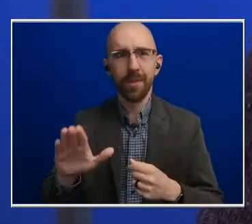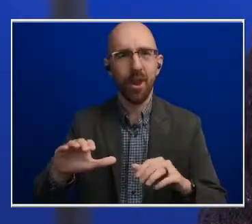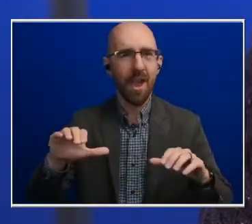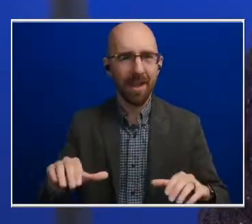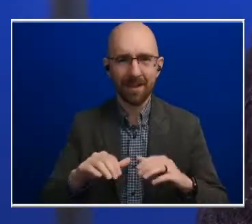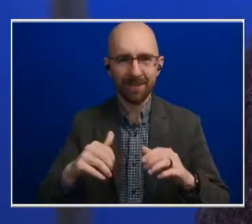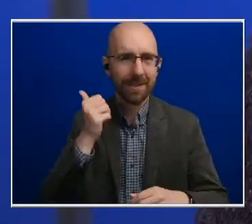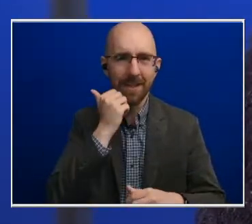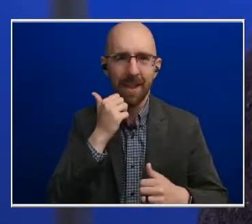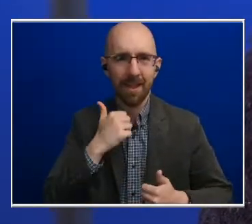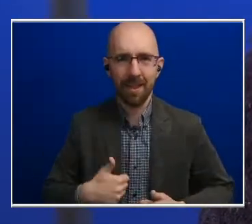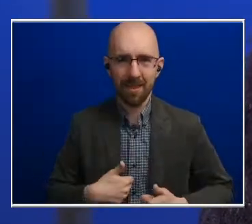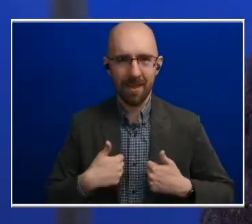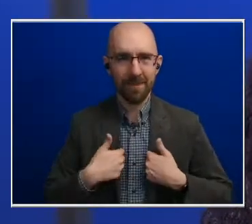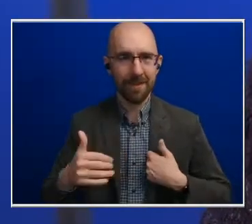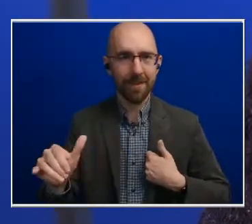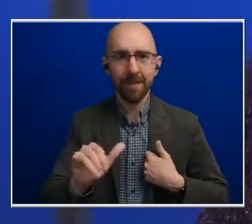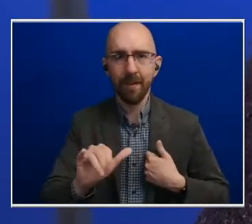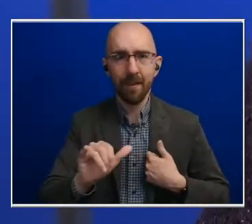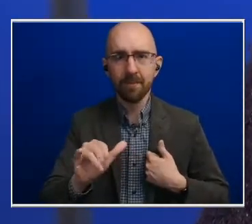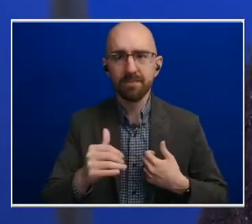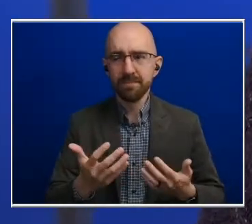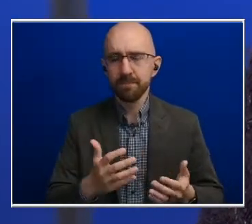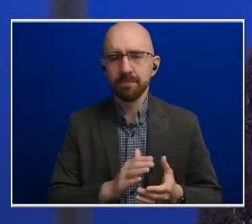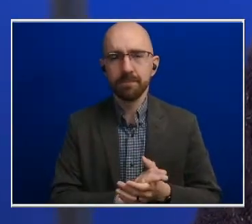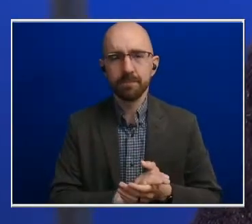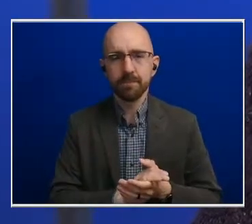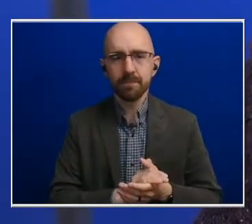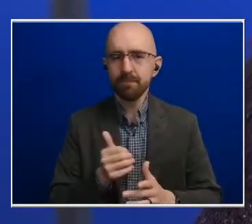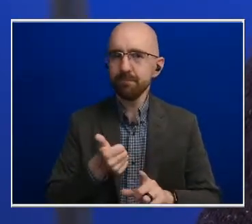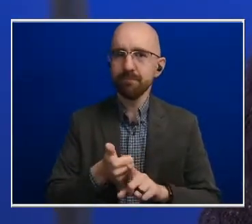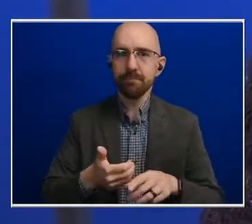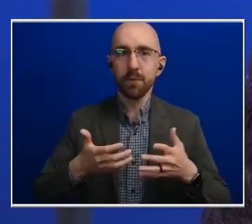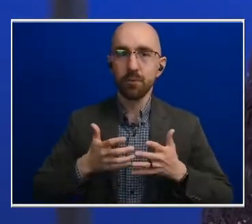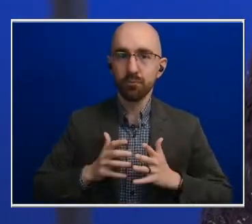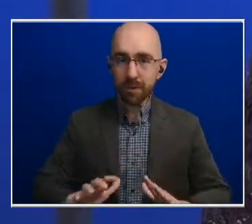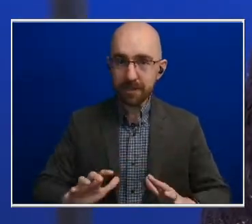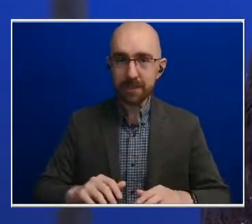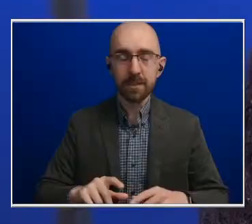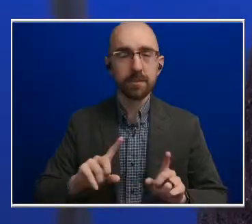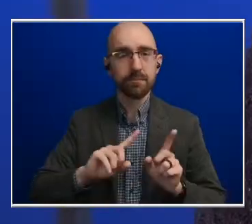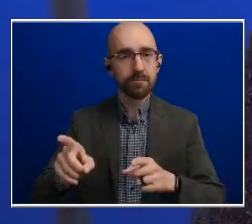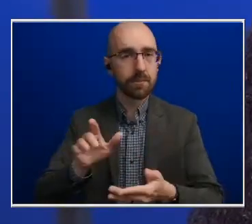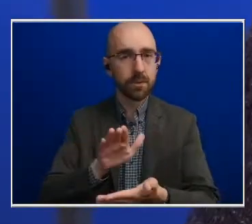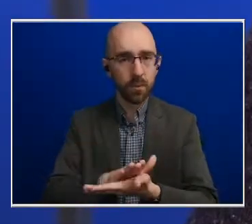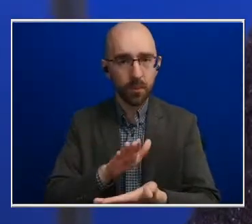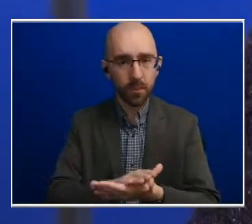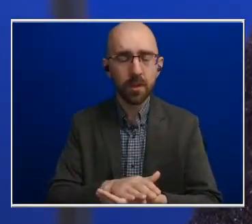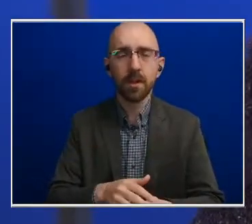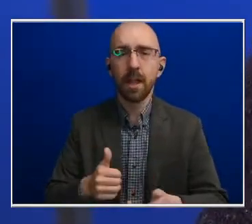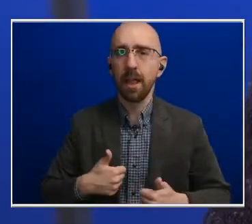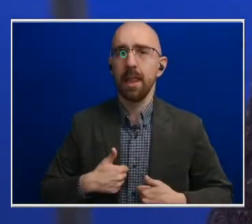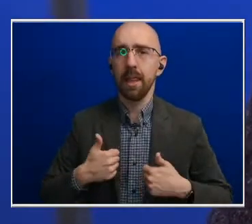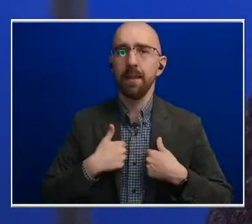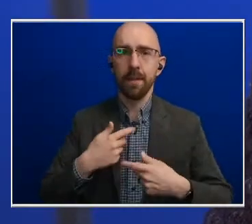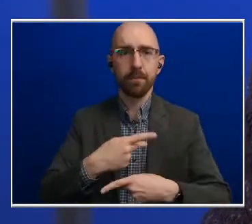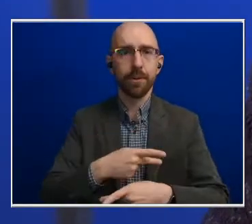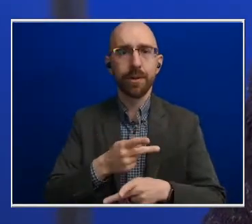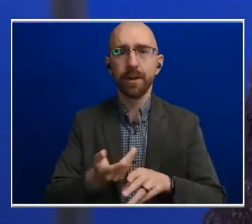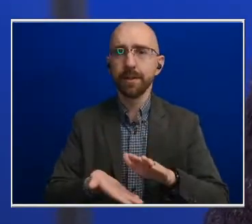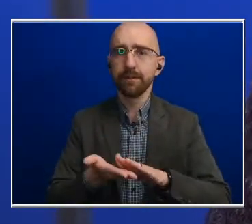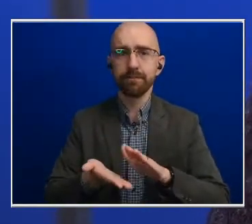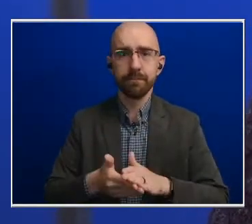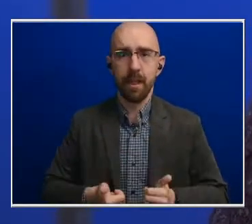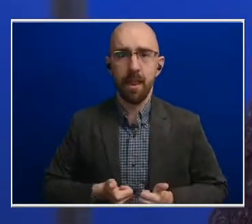like getting themselves dressed and getting themselves to school and living a productive life. And